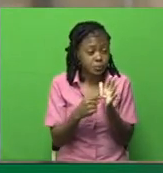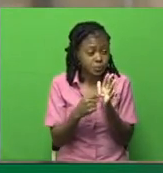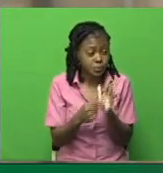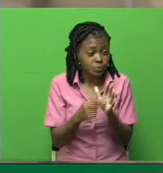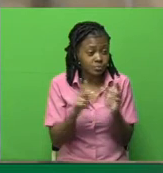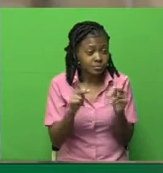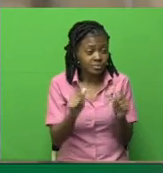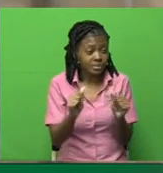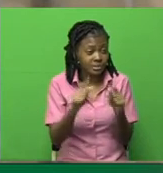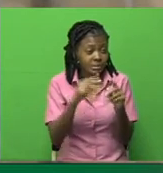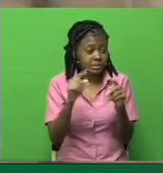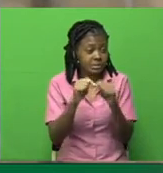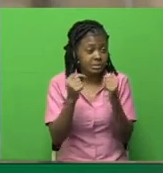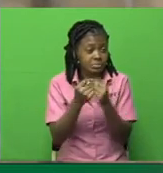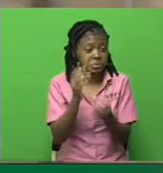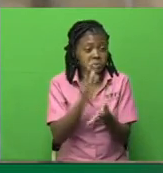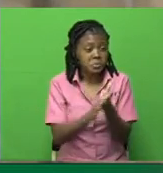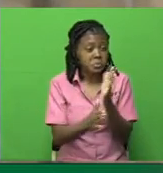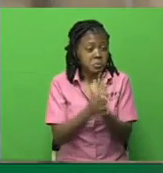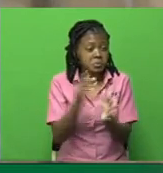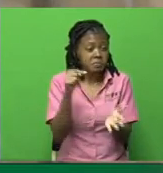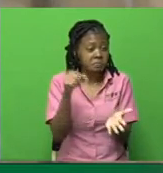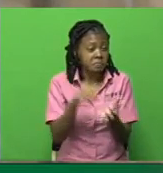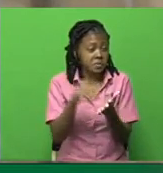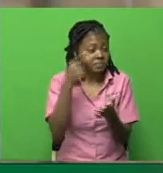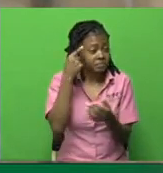electable unelectable